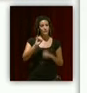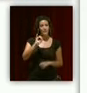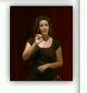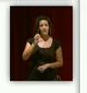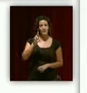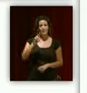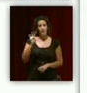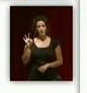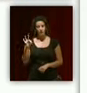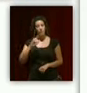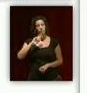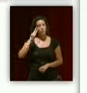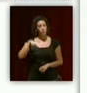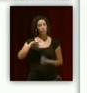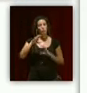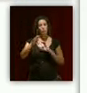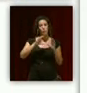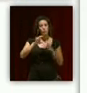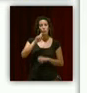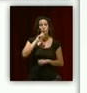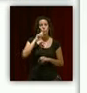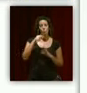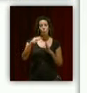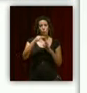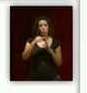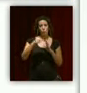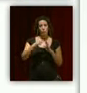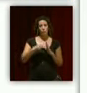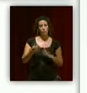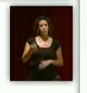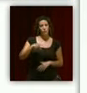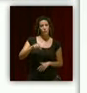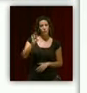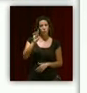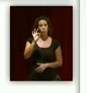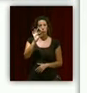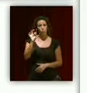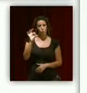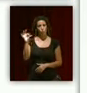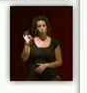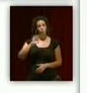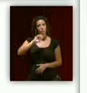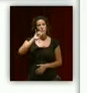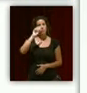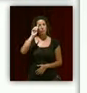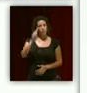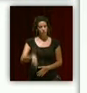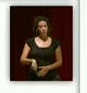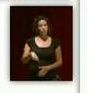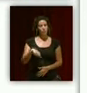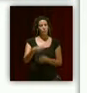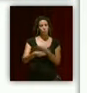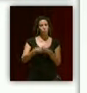Integration uses the YARP communications with different